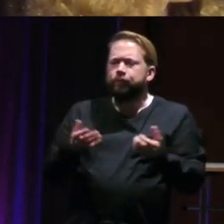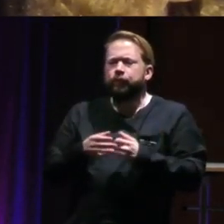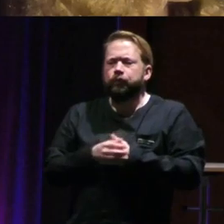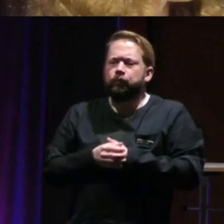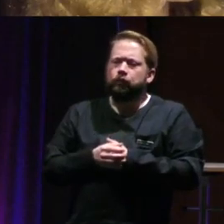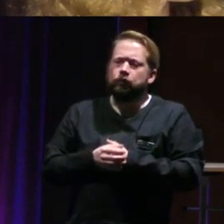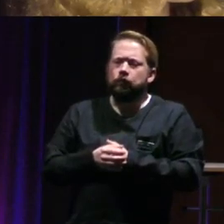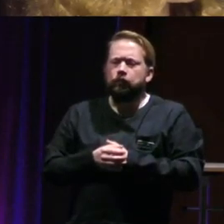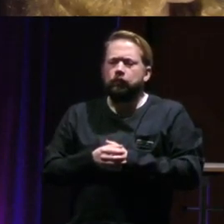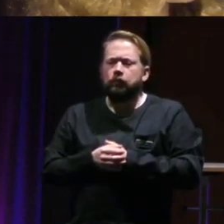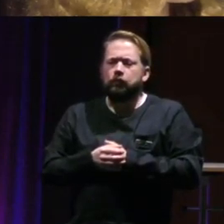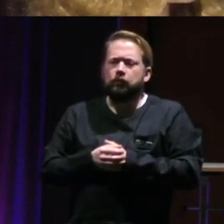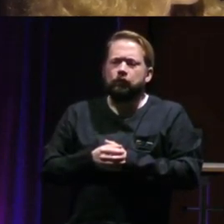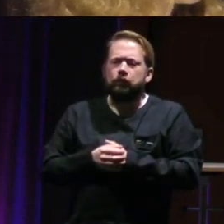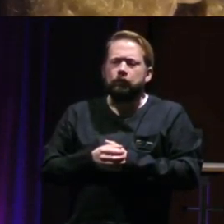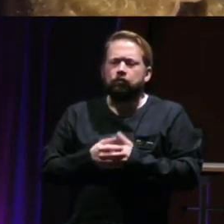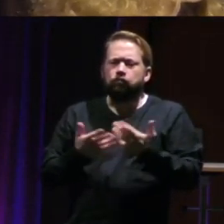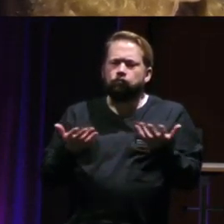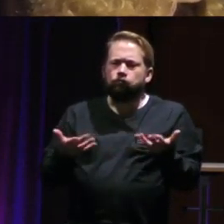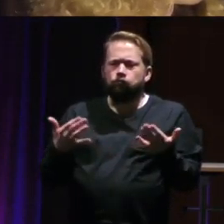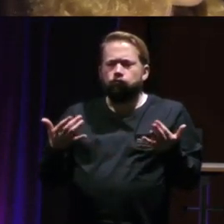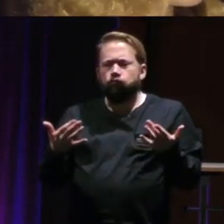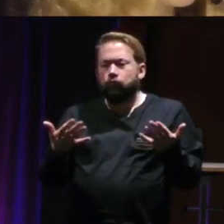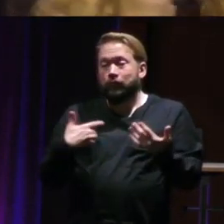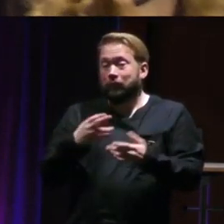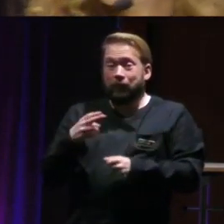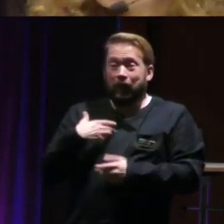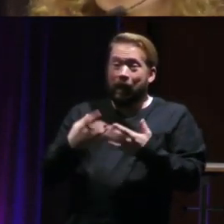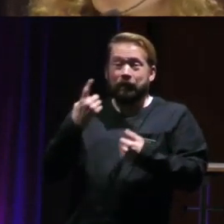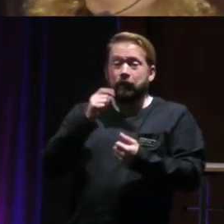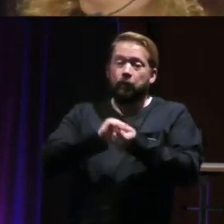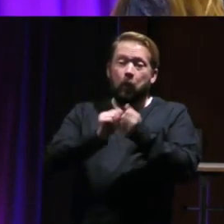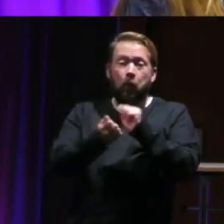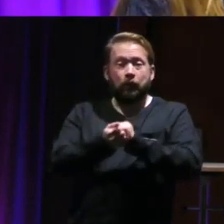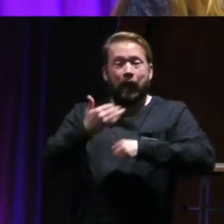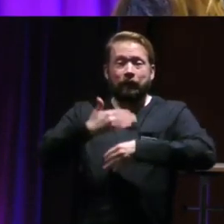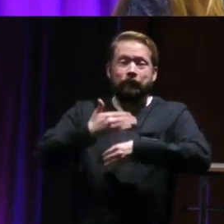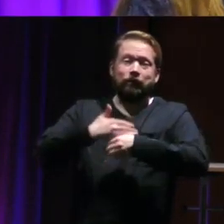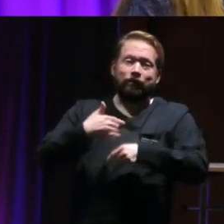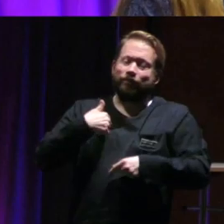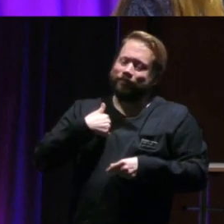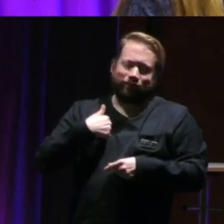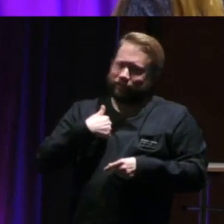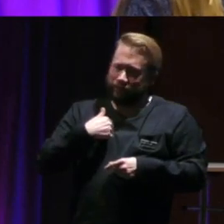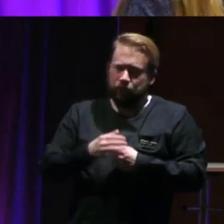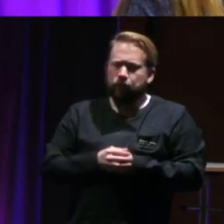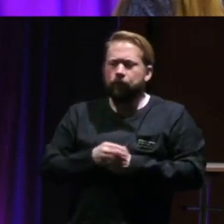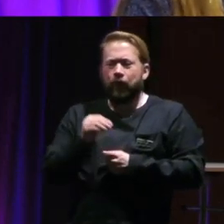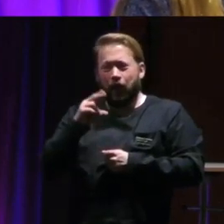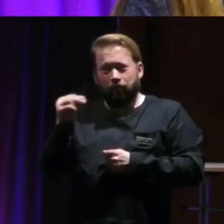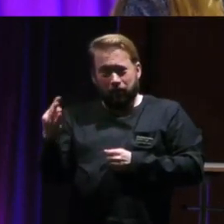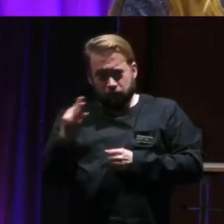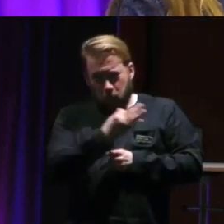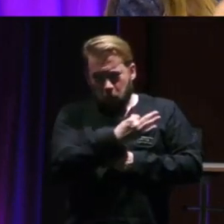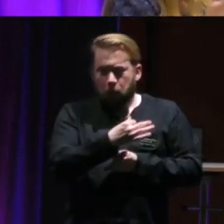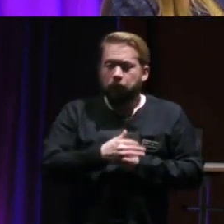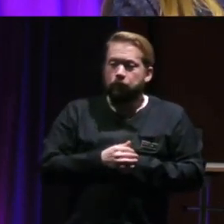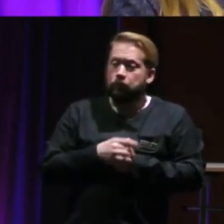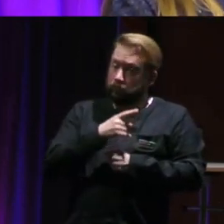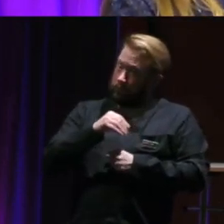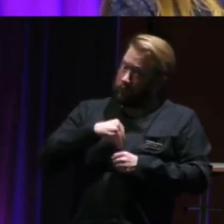the only political artist. No, but at the same time, you have not been afraid to criticize sort